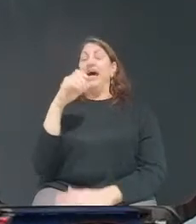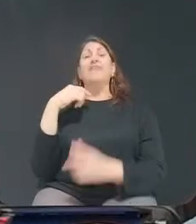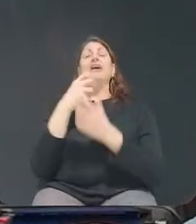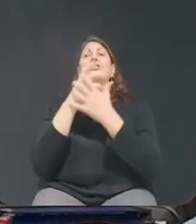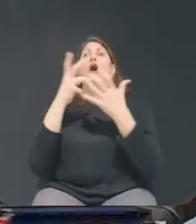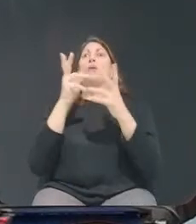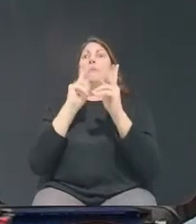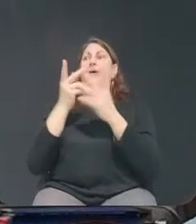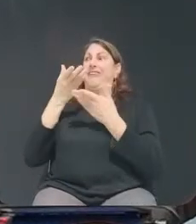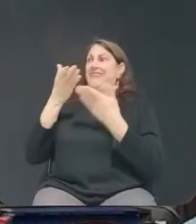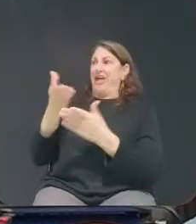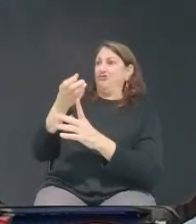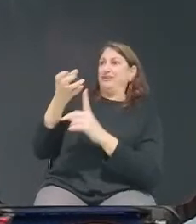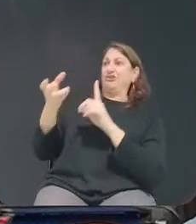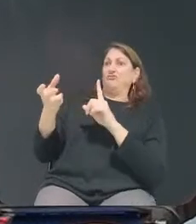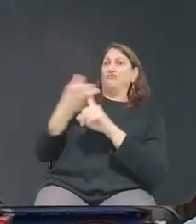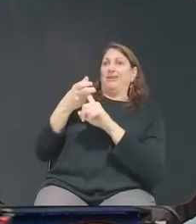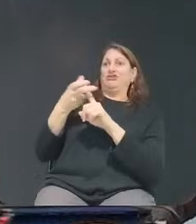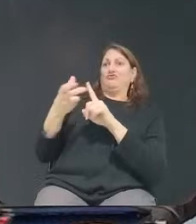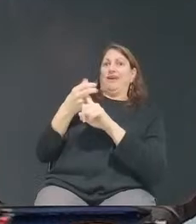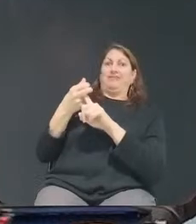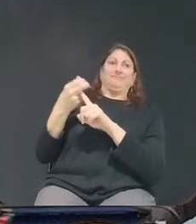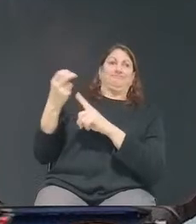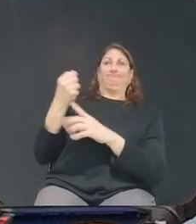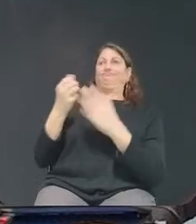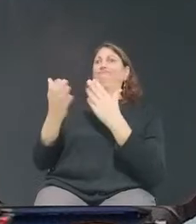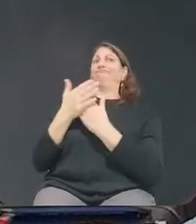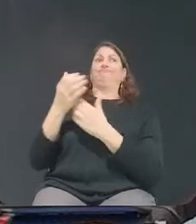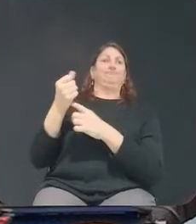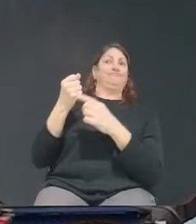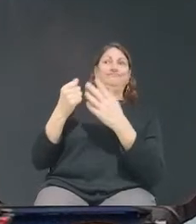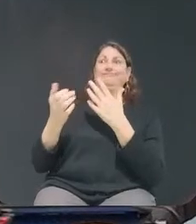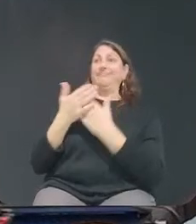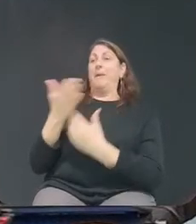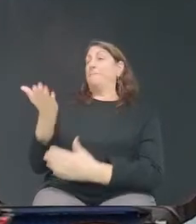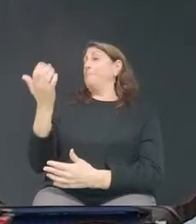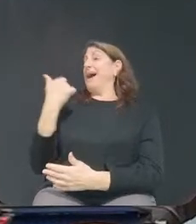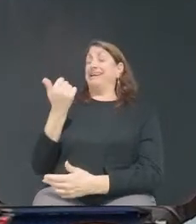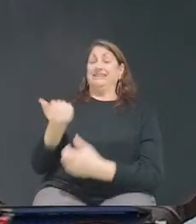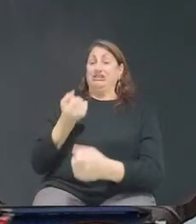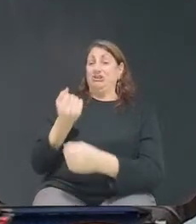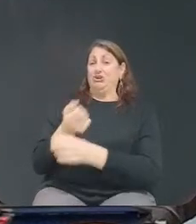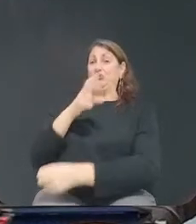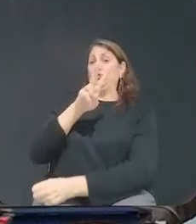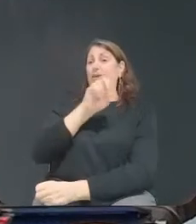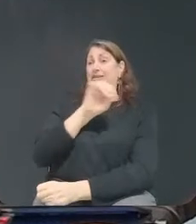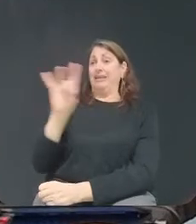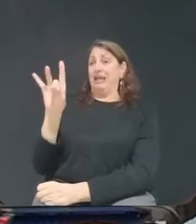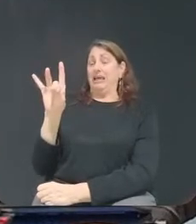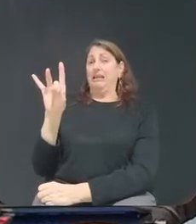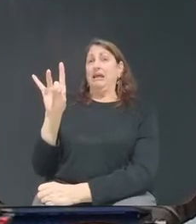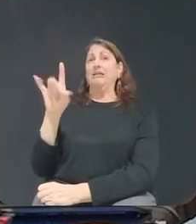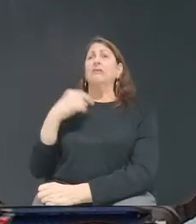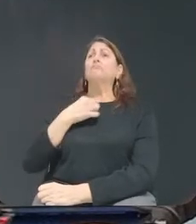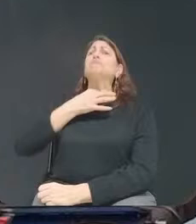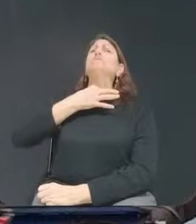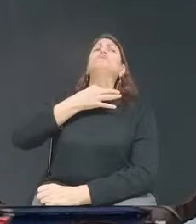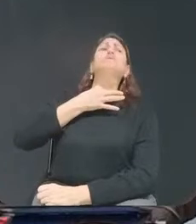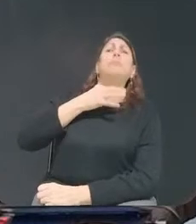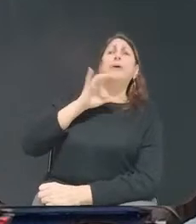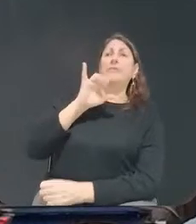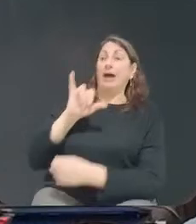Yeah. And I just imagine that your mandate doesn't, you can't go into the municipal court and pull court files into